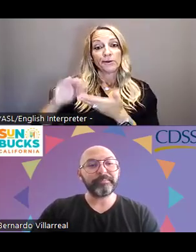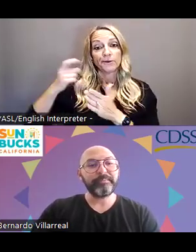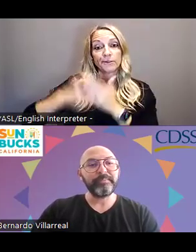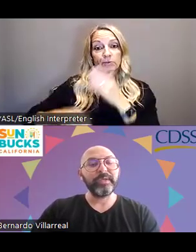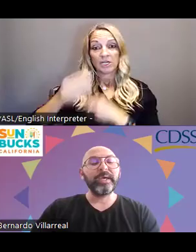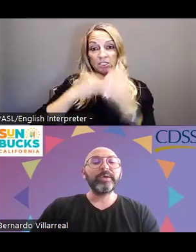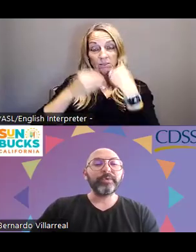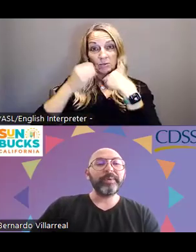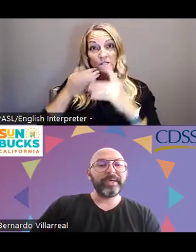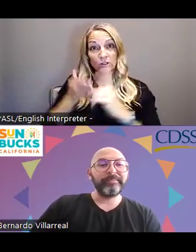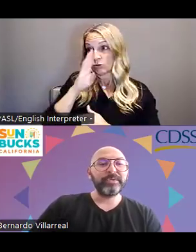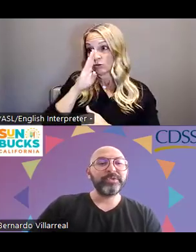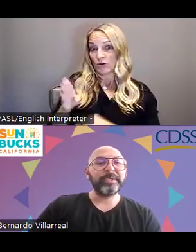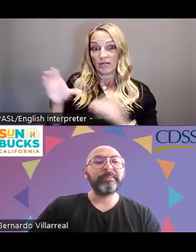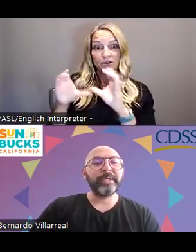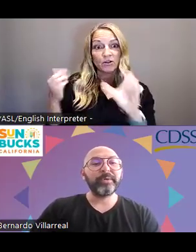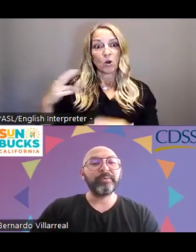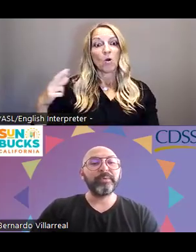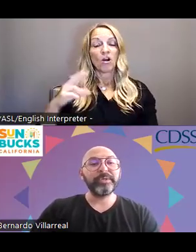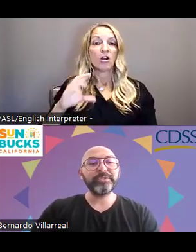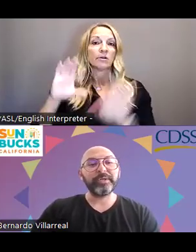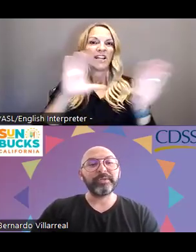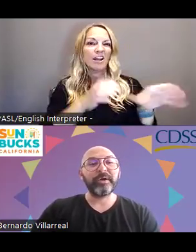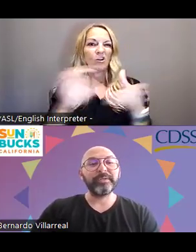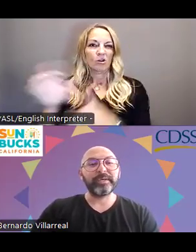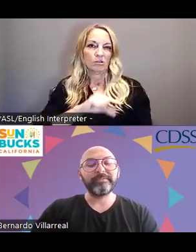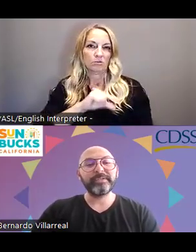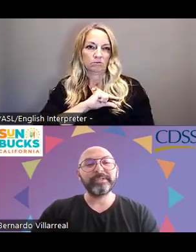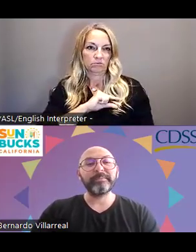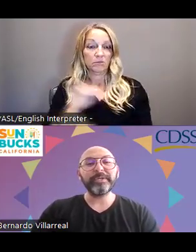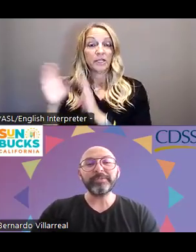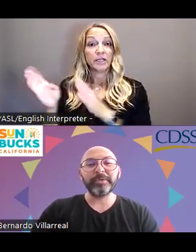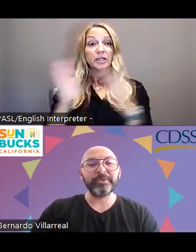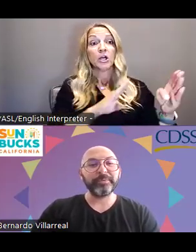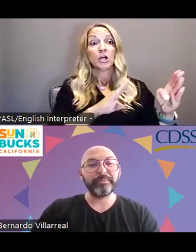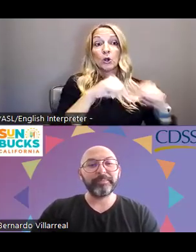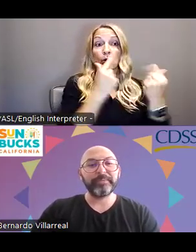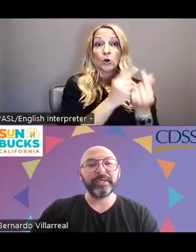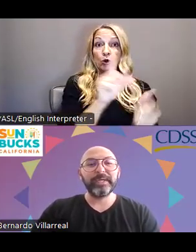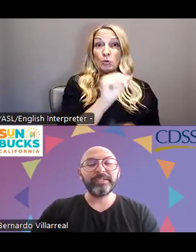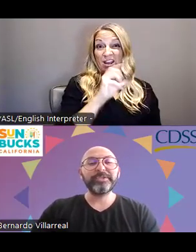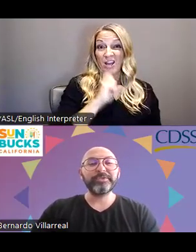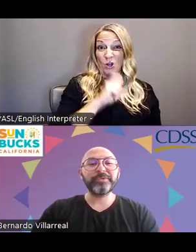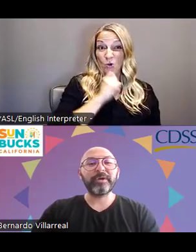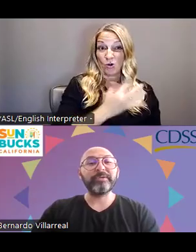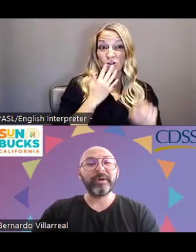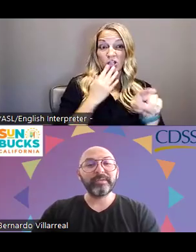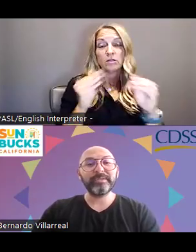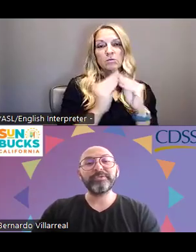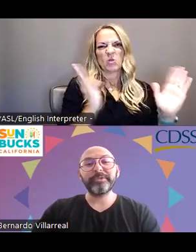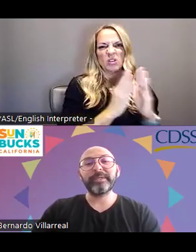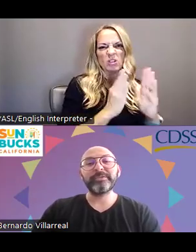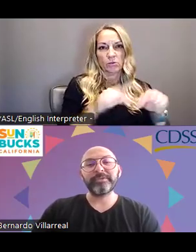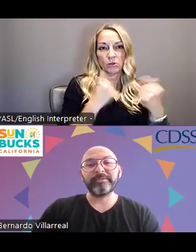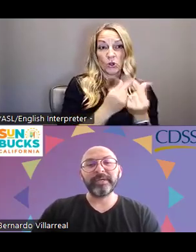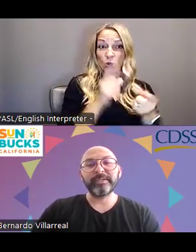eligibility. Group A, shown in the mango orange color on the left, is a much smaller group. These children are